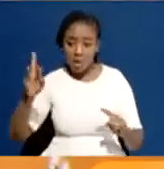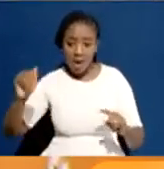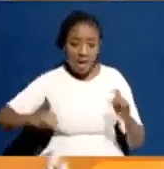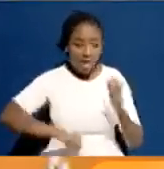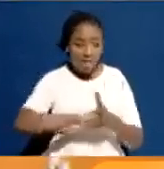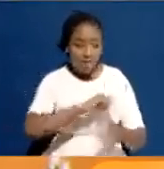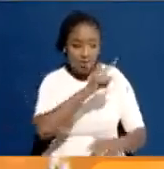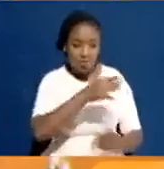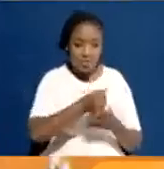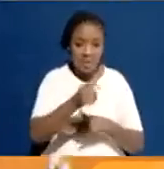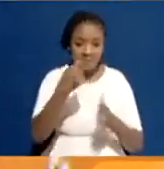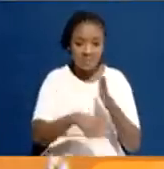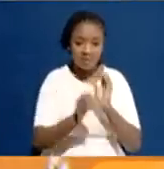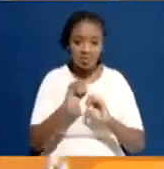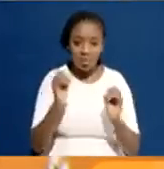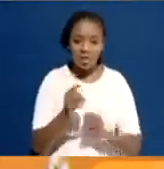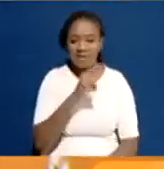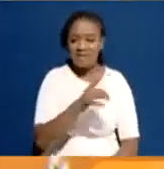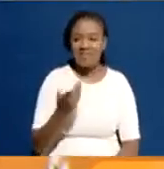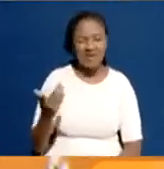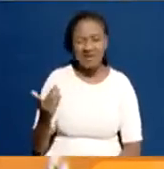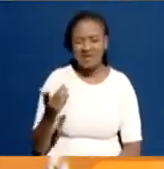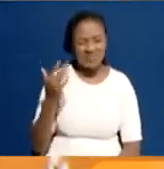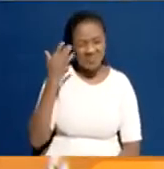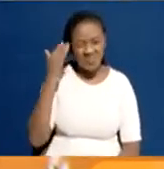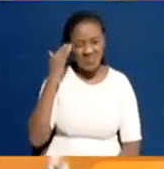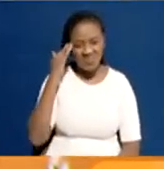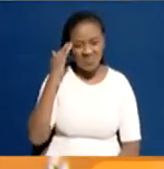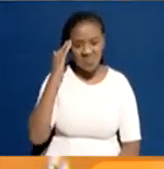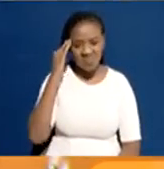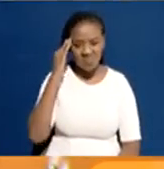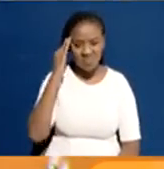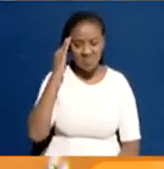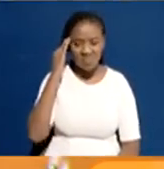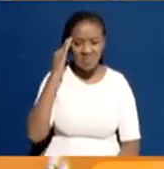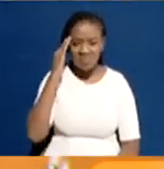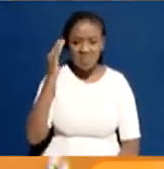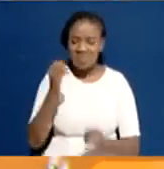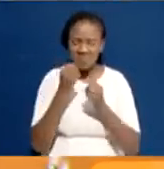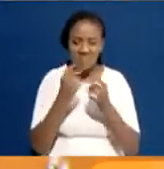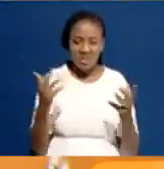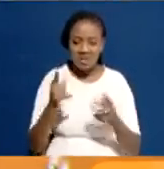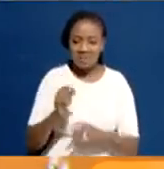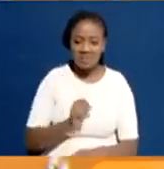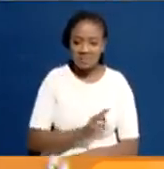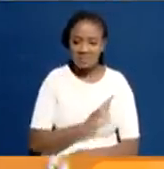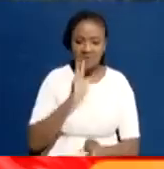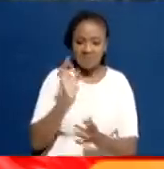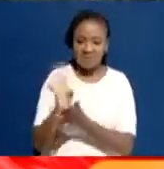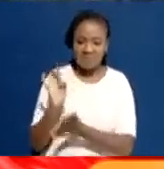and name the people who normally facilitate them not to pay tax, I don't know how many members of staff will remain in